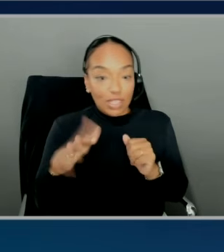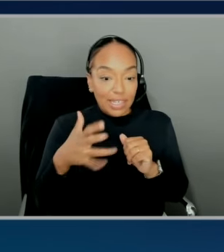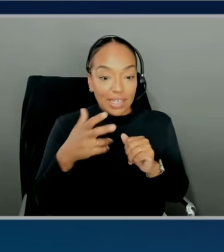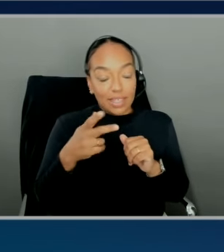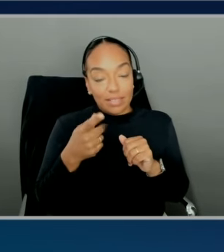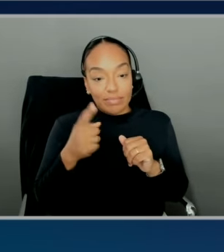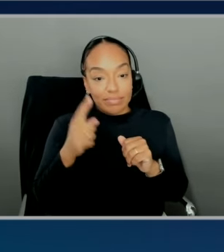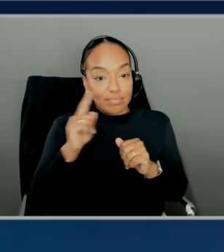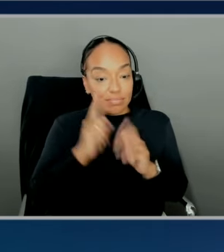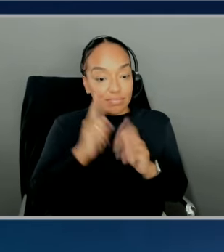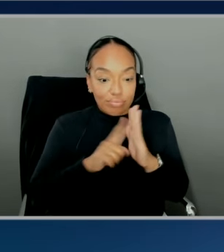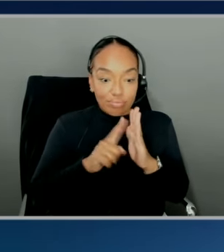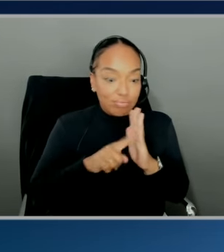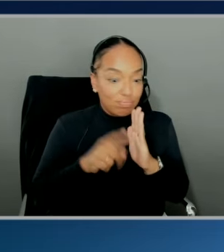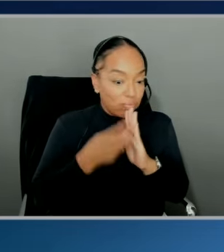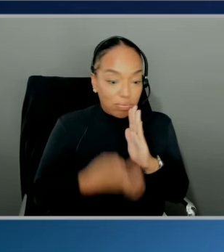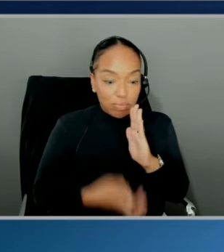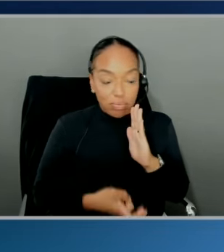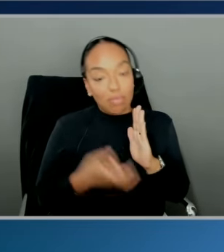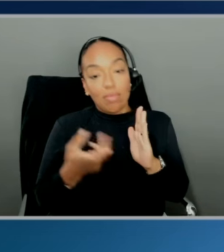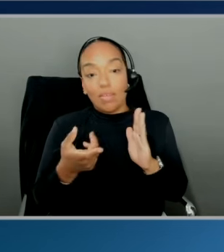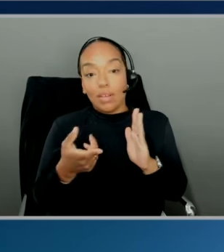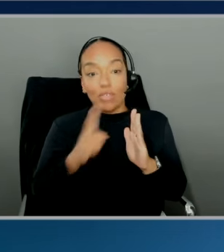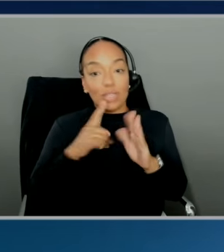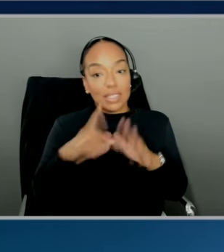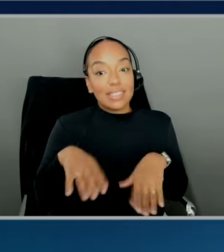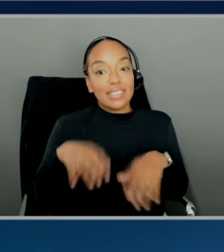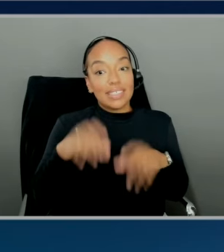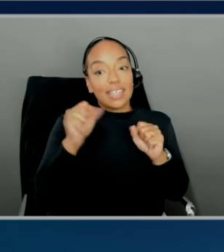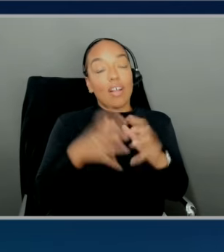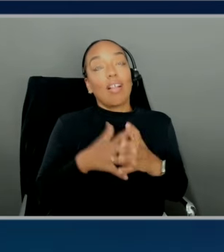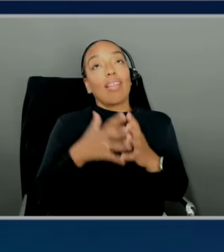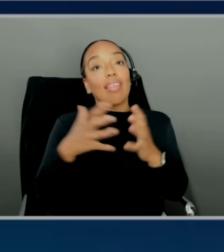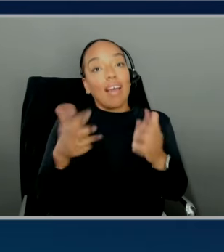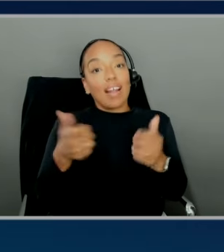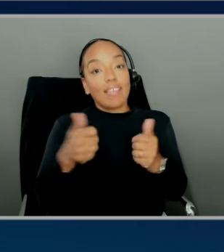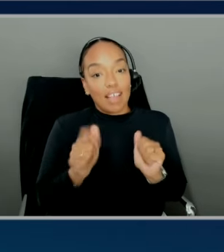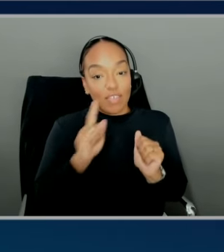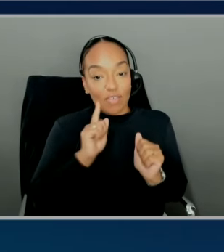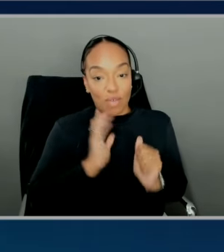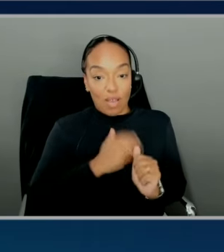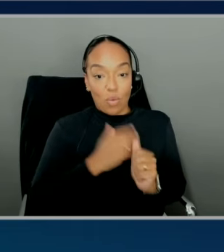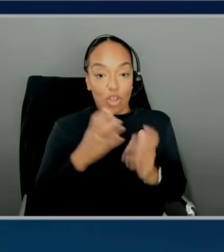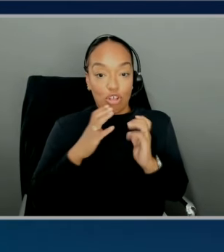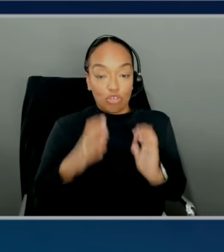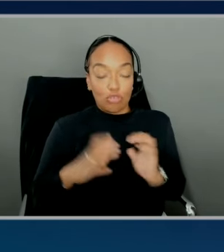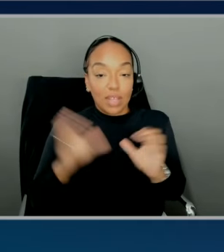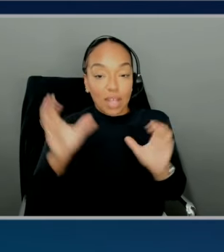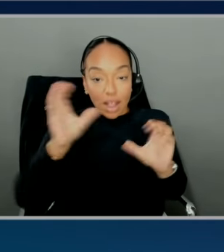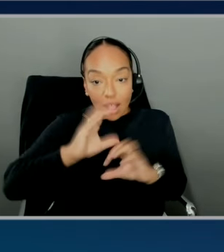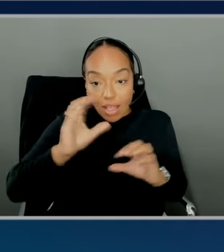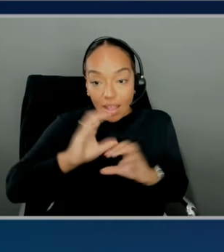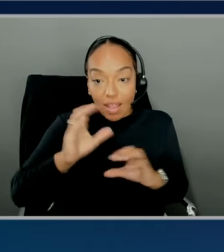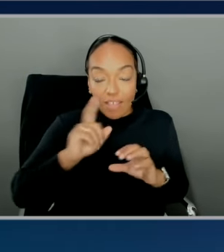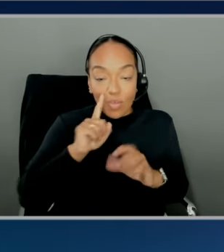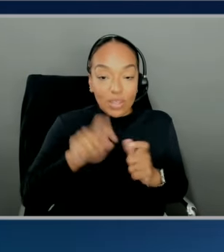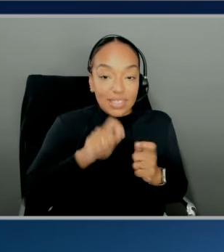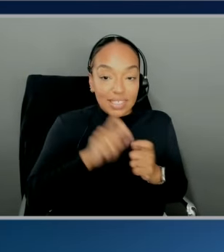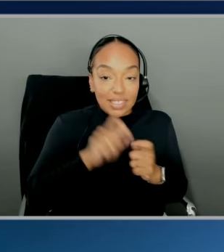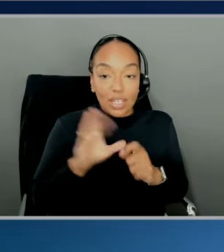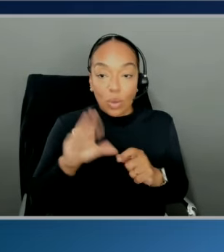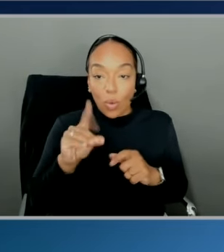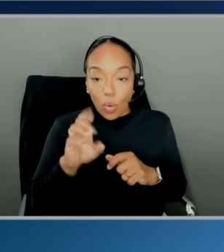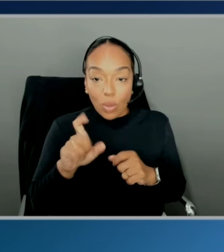yeah. And then it takes a lot of effort for our customers to go and look for the exact code samples that work for